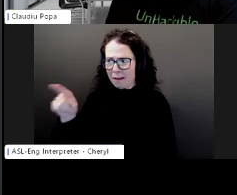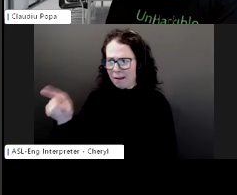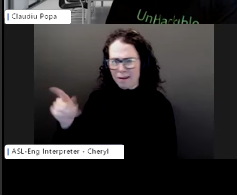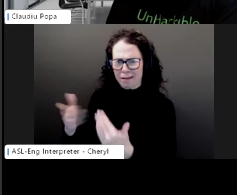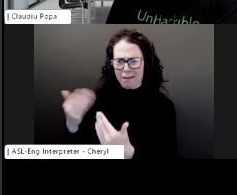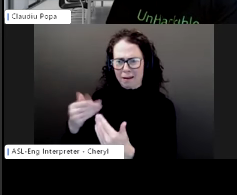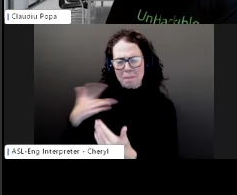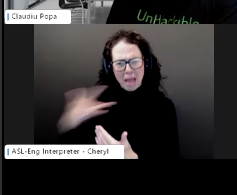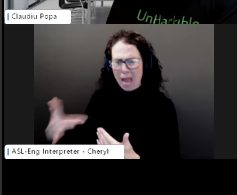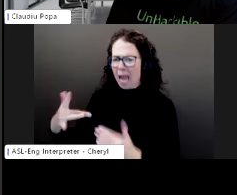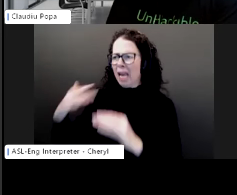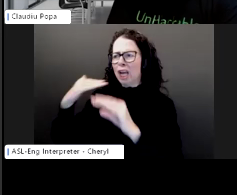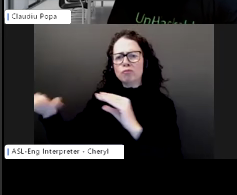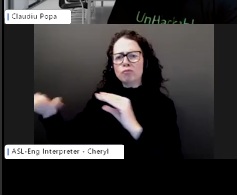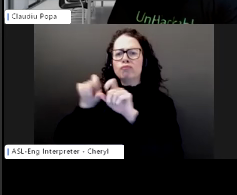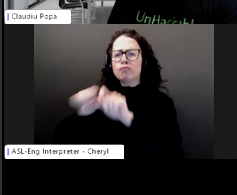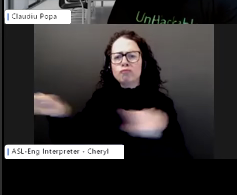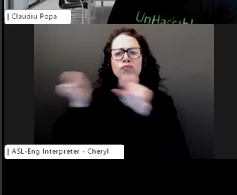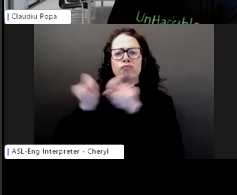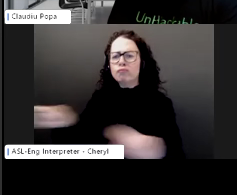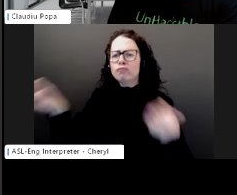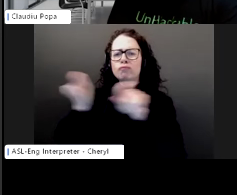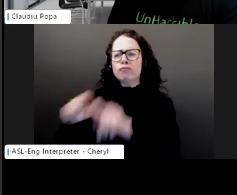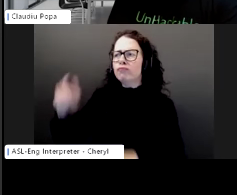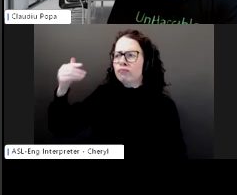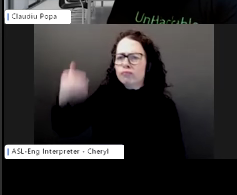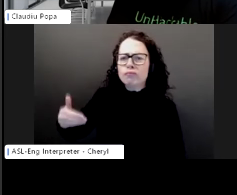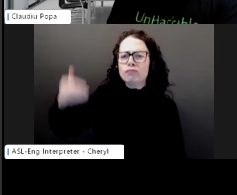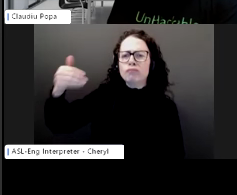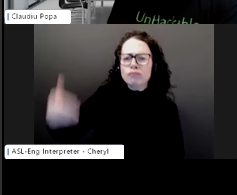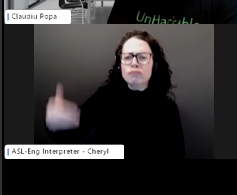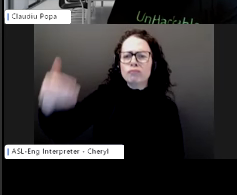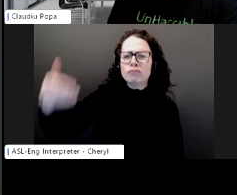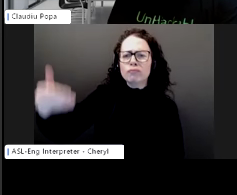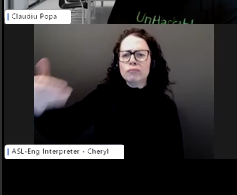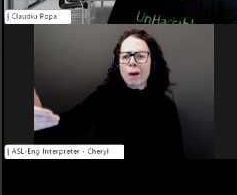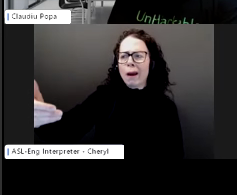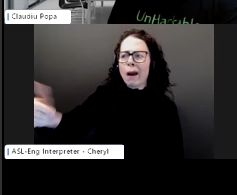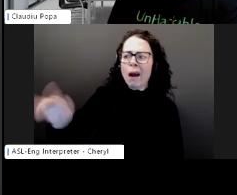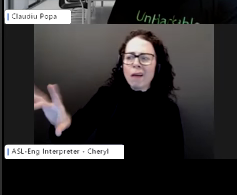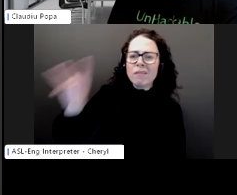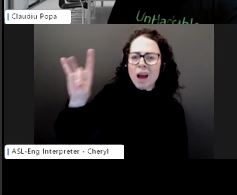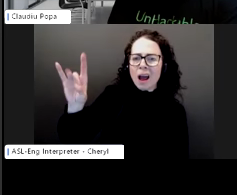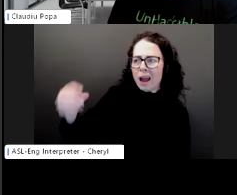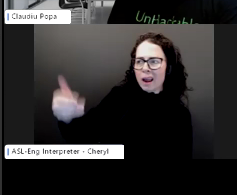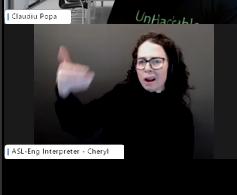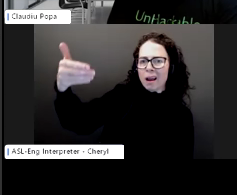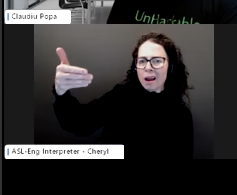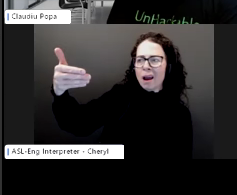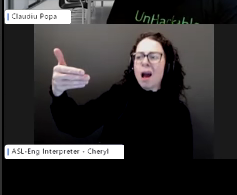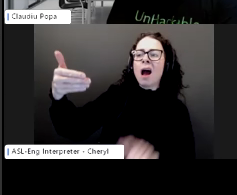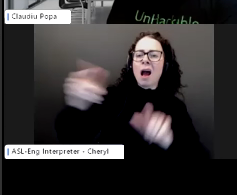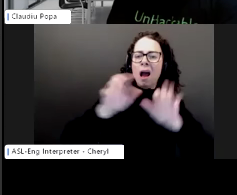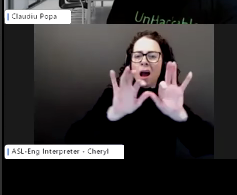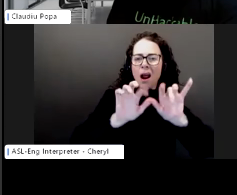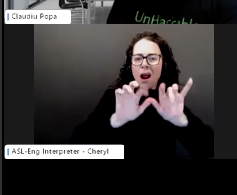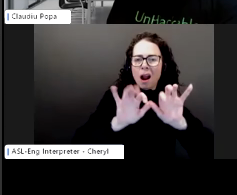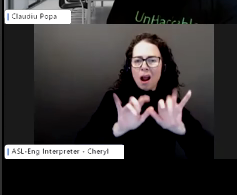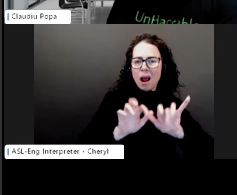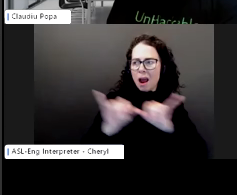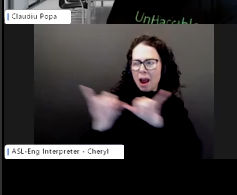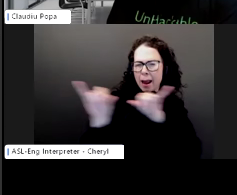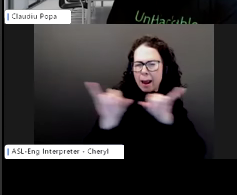and changing the links so that they go into our database instead of their own website makes